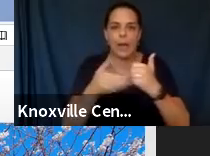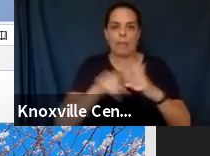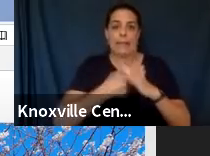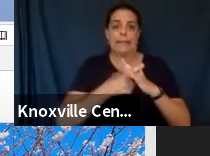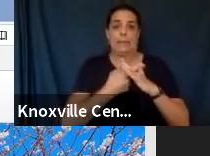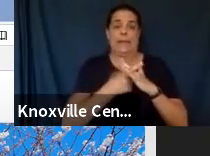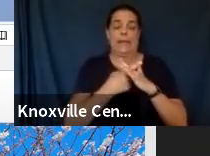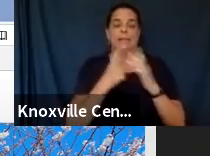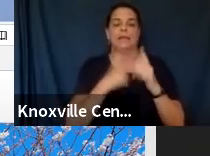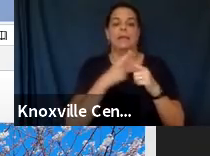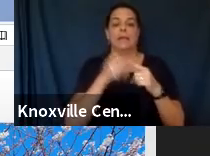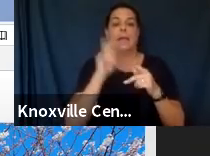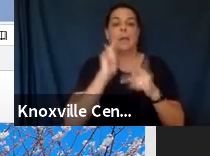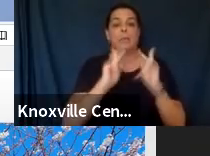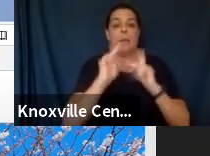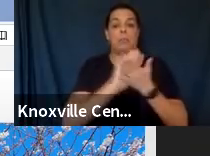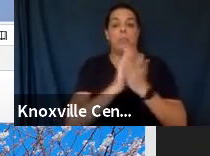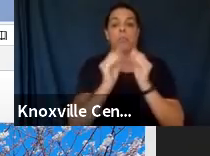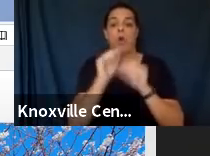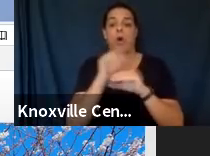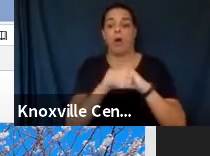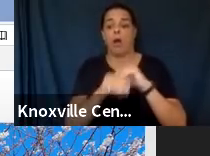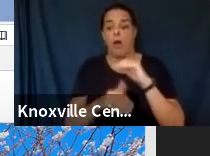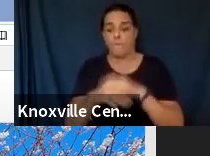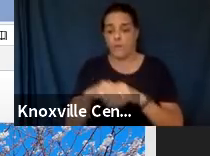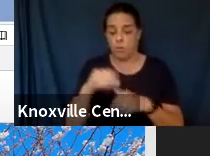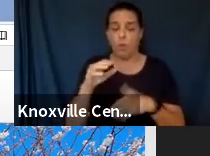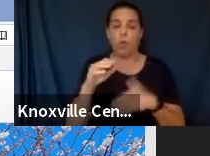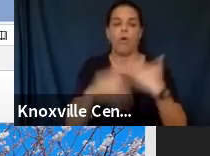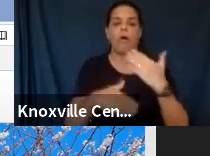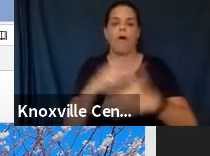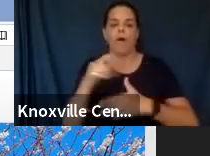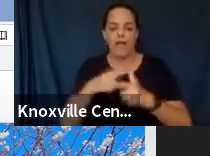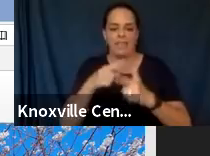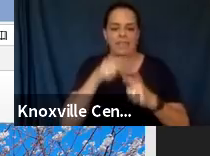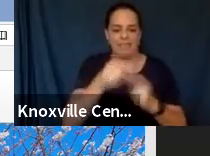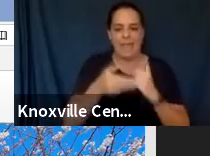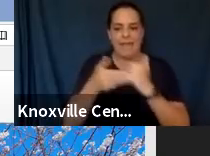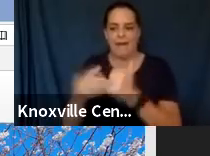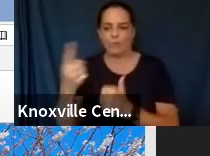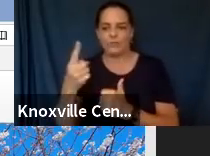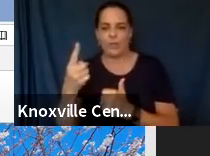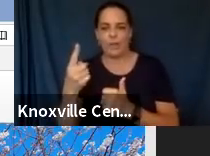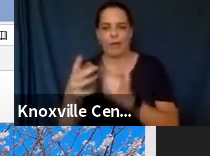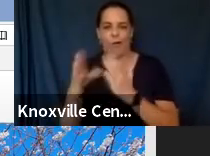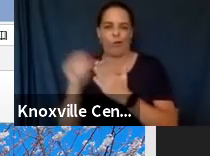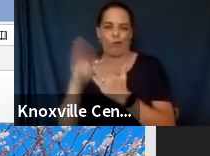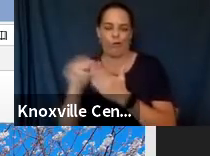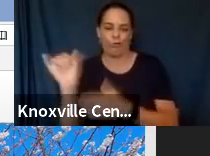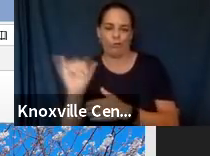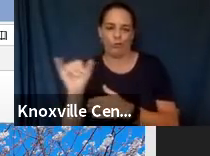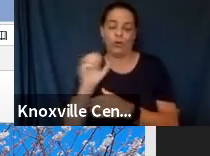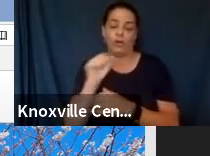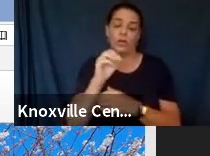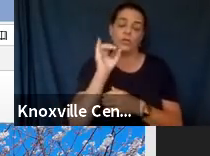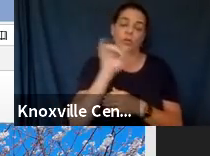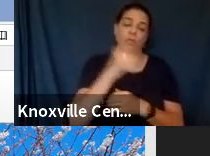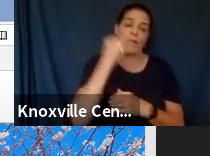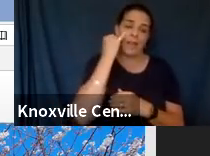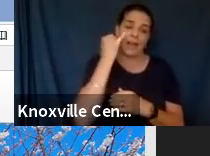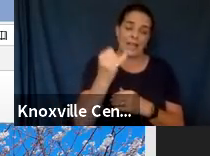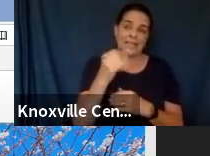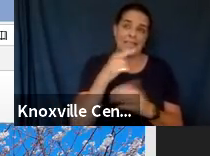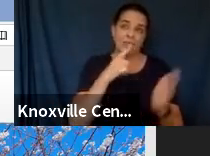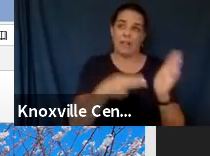and then as people get more comfortable, then they're helping somebody else learn as well. So the idea is